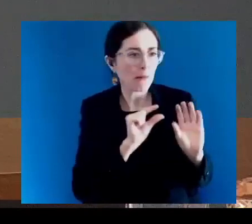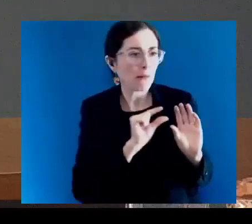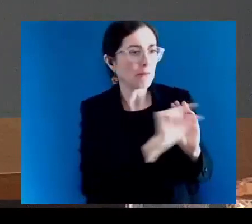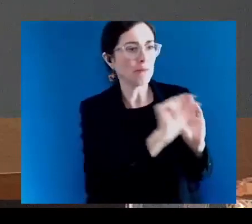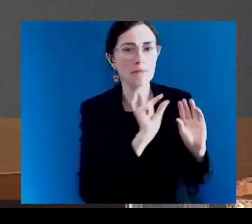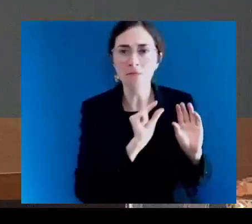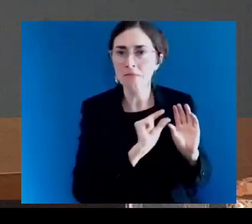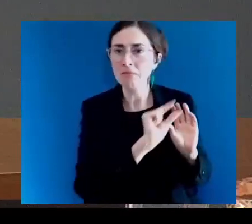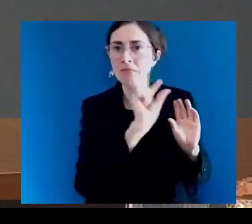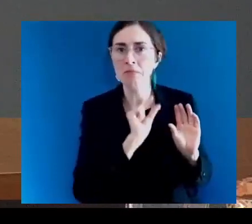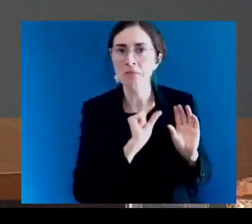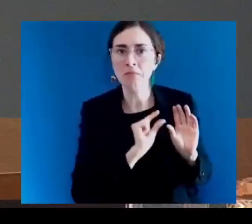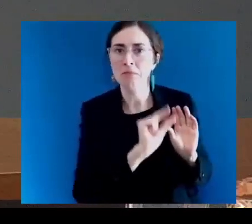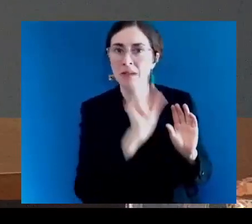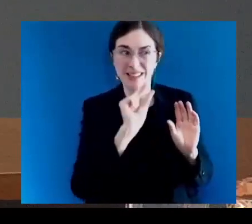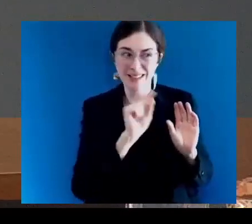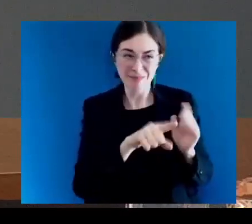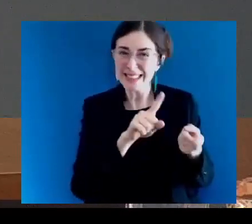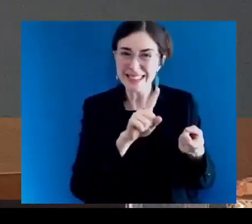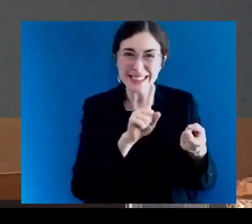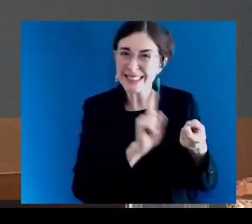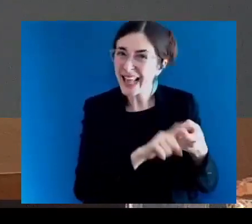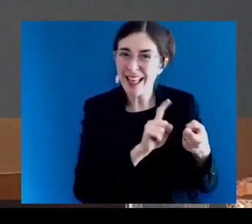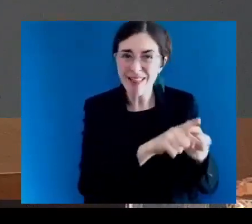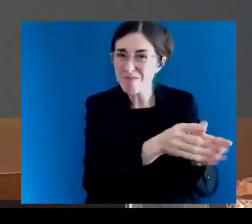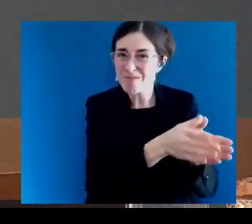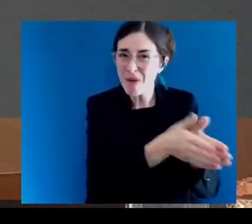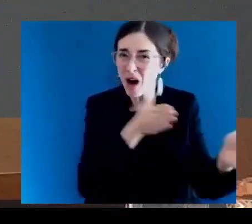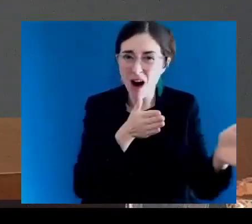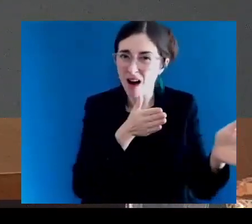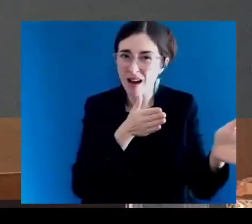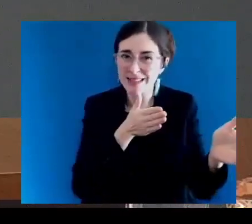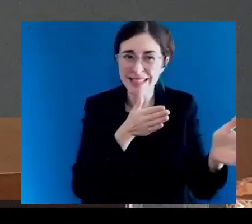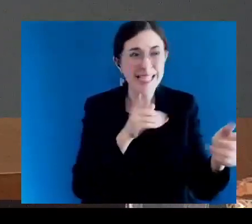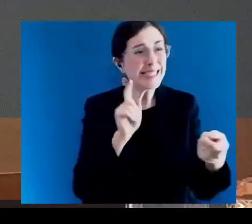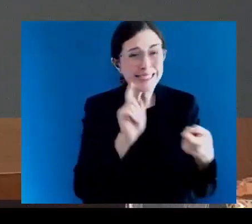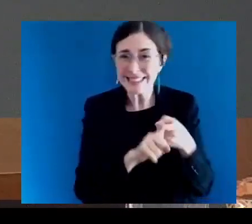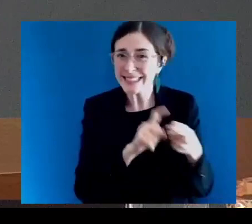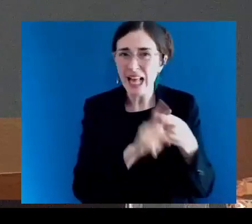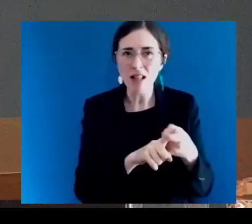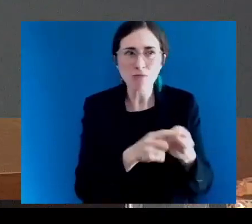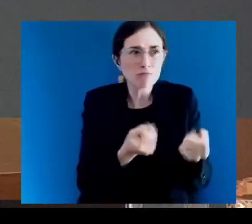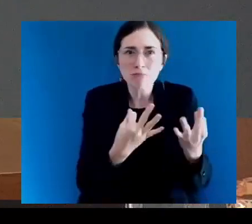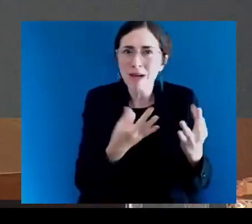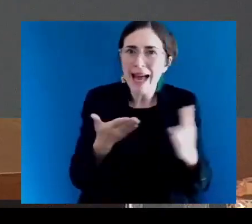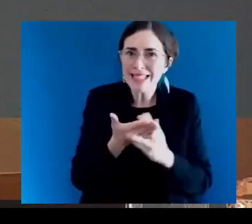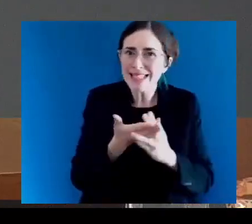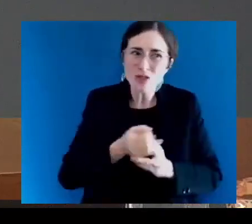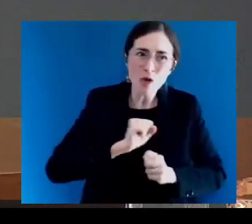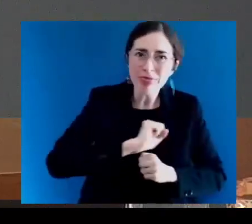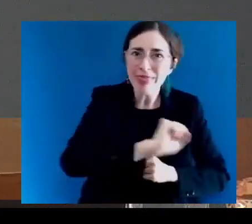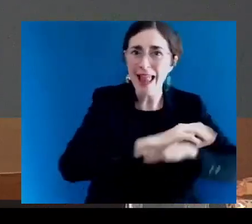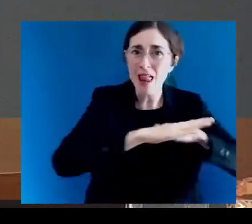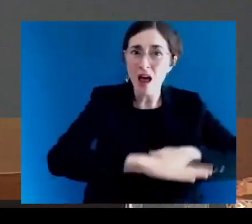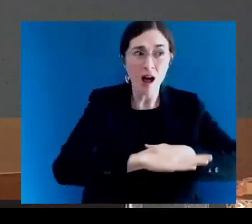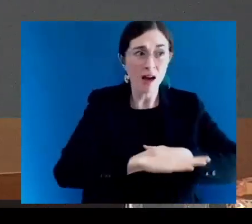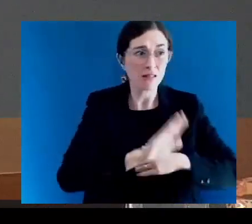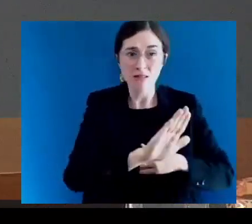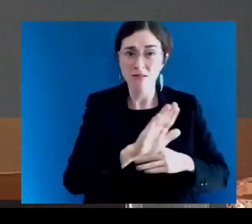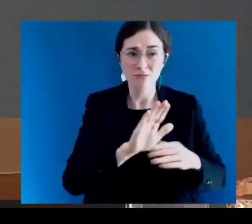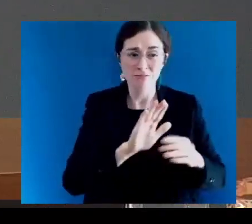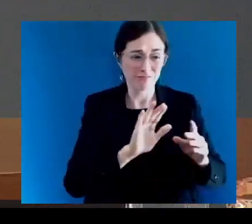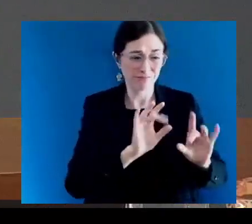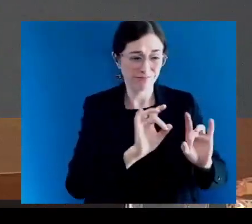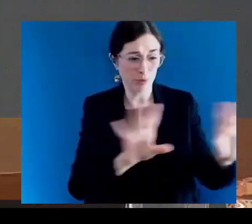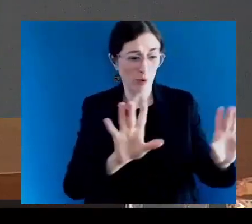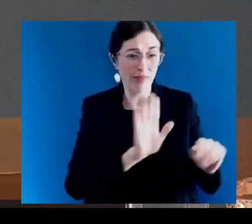it keeps us in a deficit, mm-hmm. and it keeps us dispossessed of our lands, spiritually, emotionally,